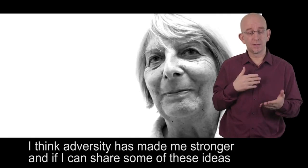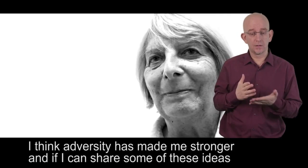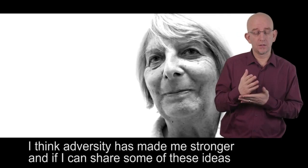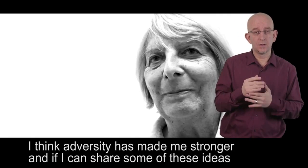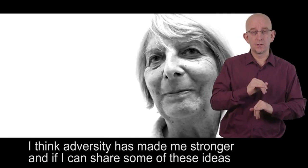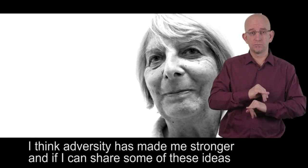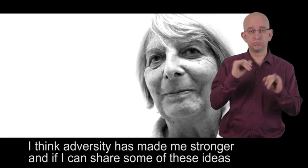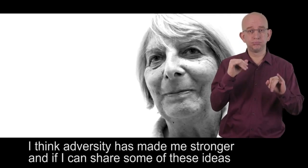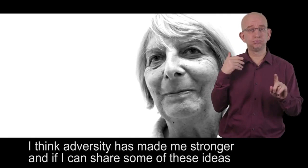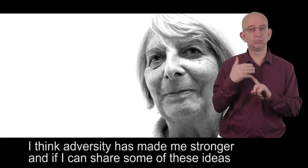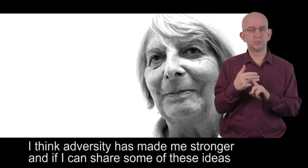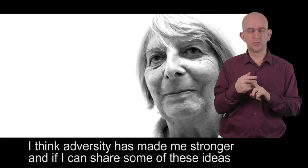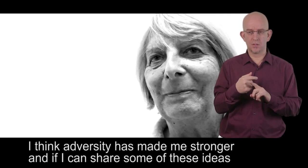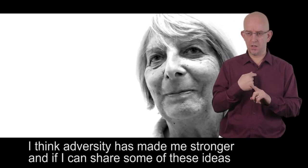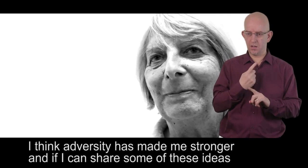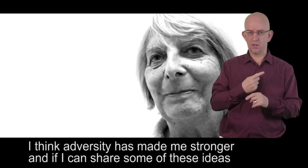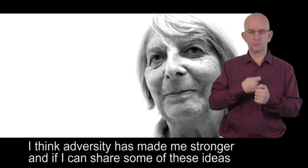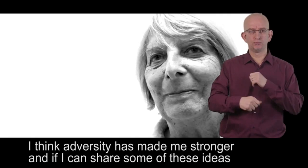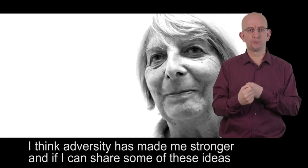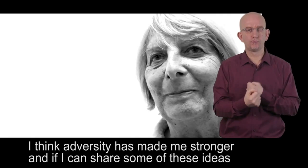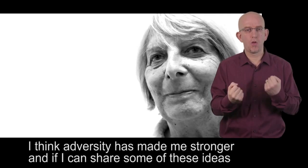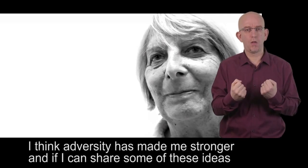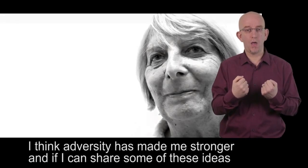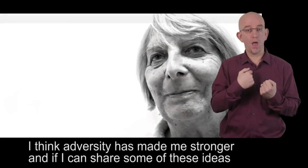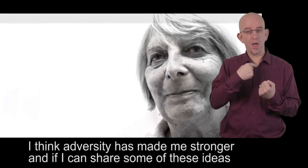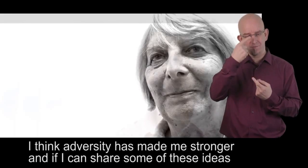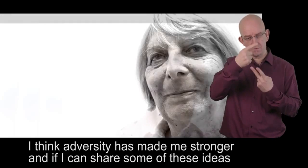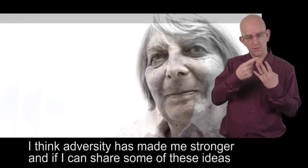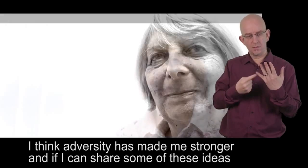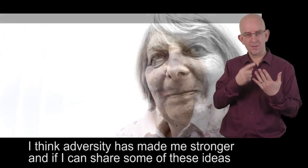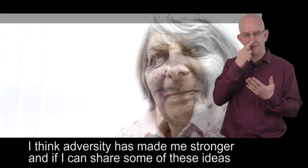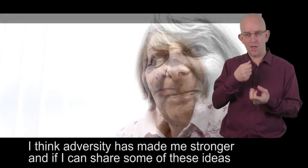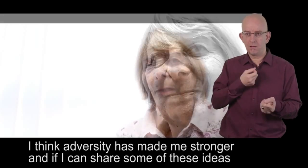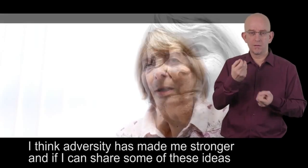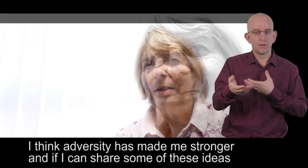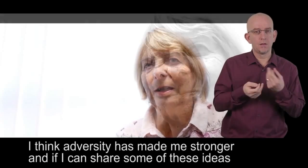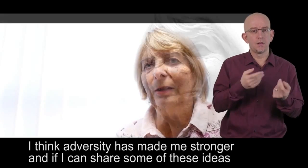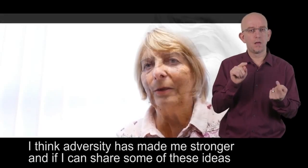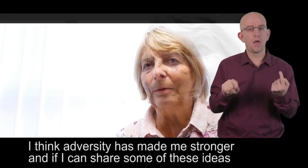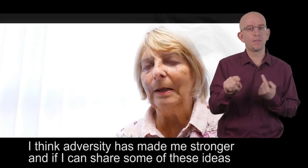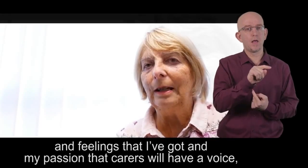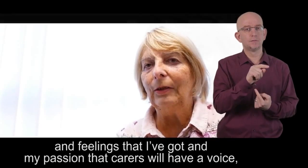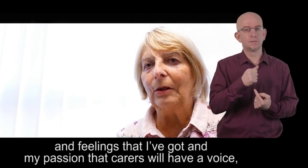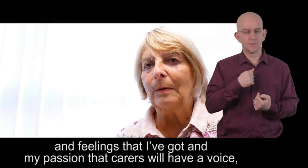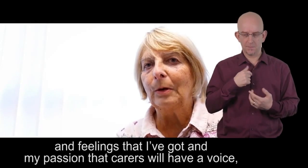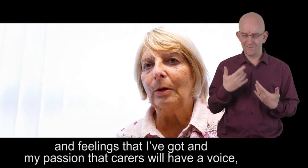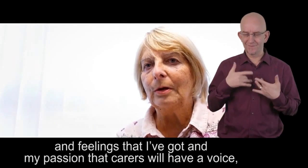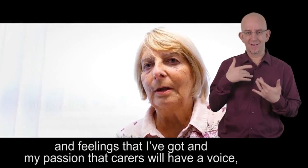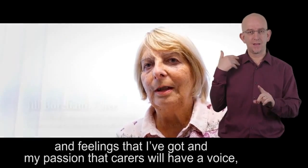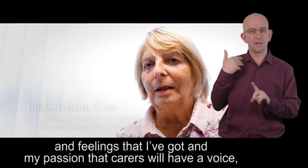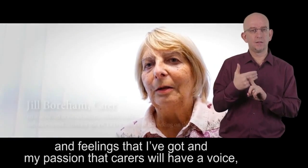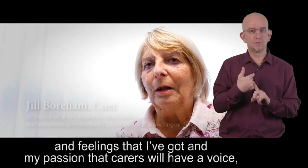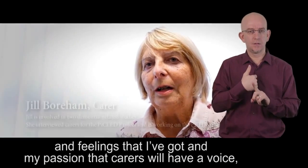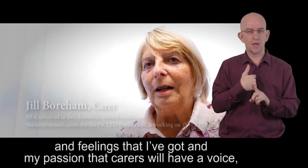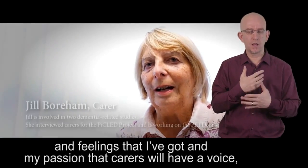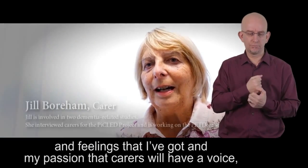has made me stronger and if I can share some of these ideas and feelings that I've got